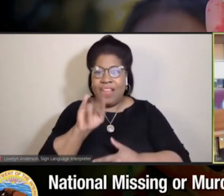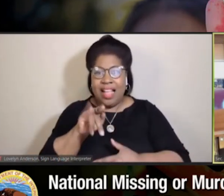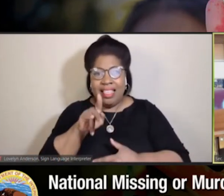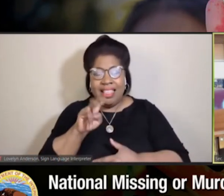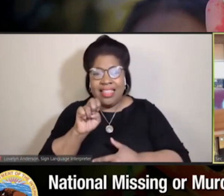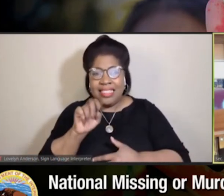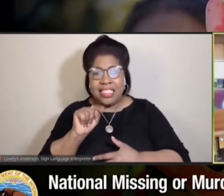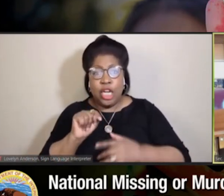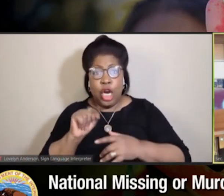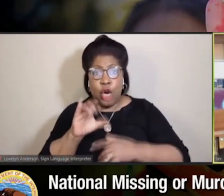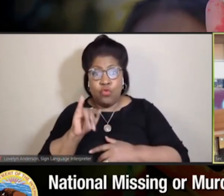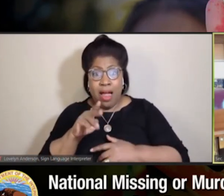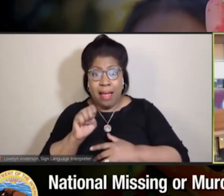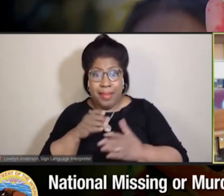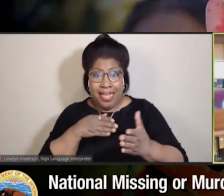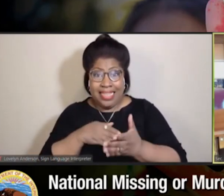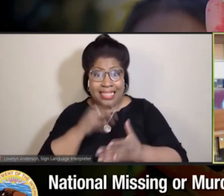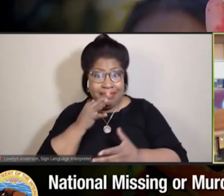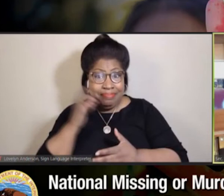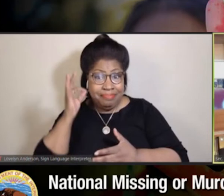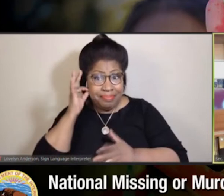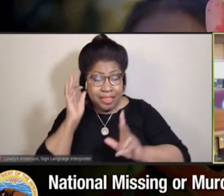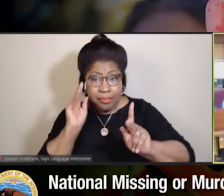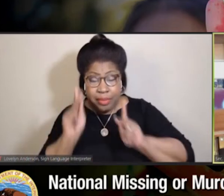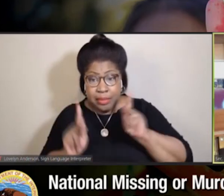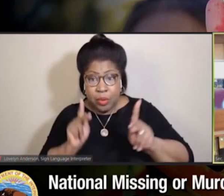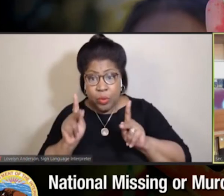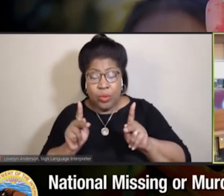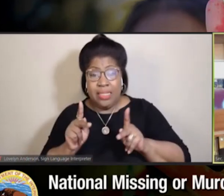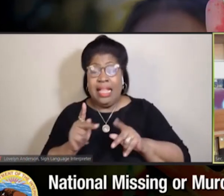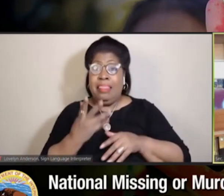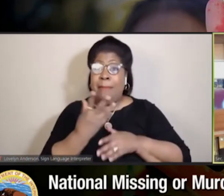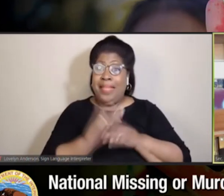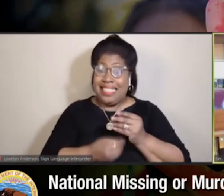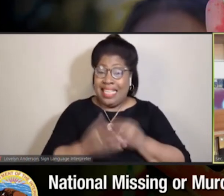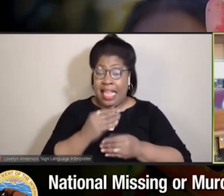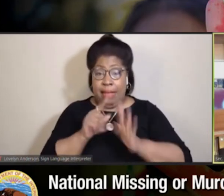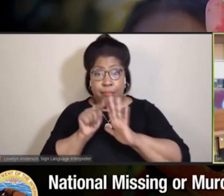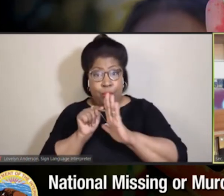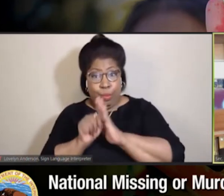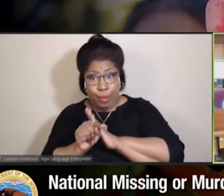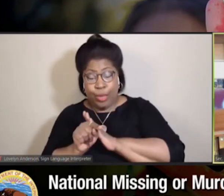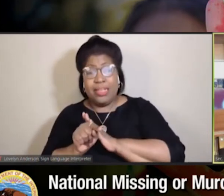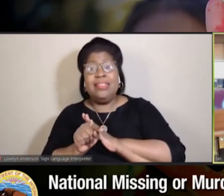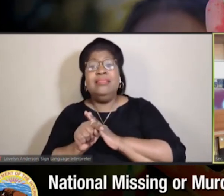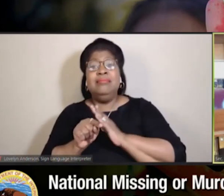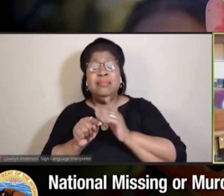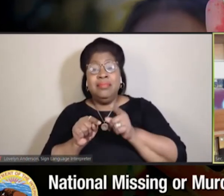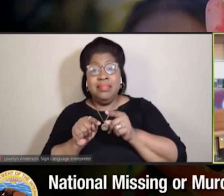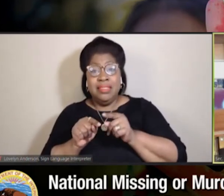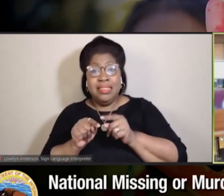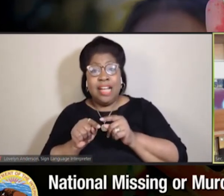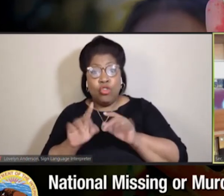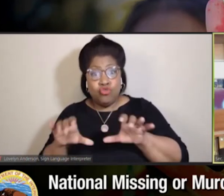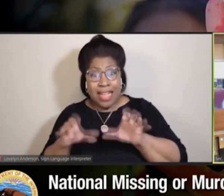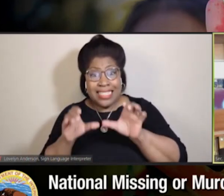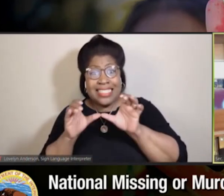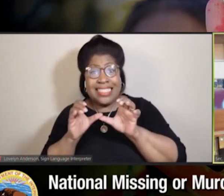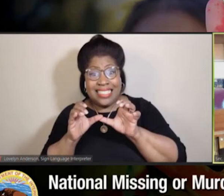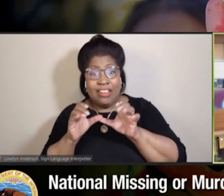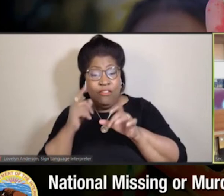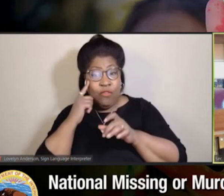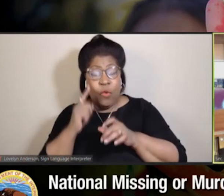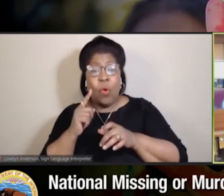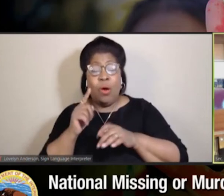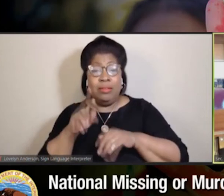The missing and murdered indigenous peoples crisis is centuries in the making, and it will take a focused